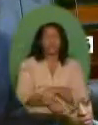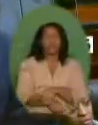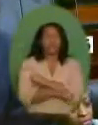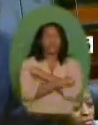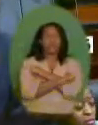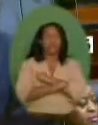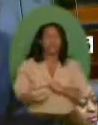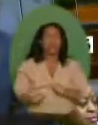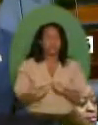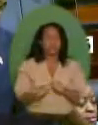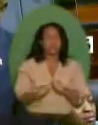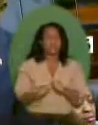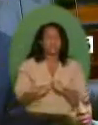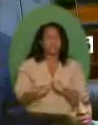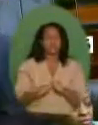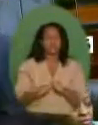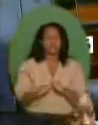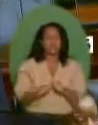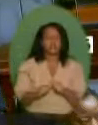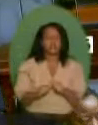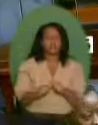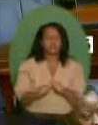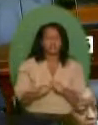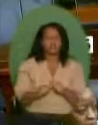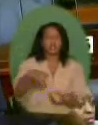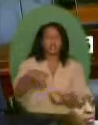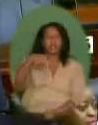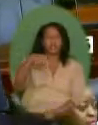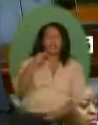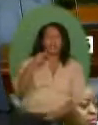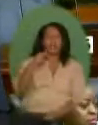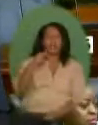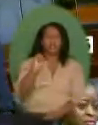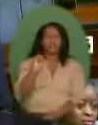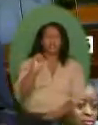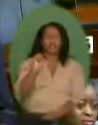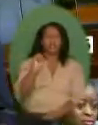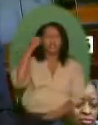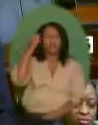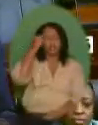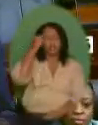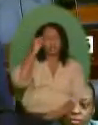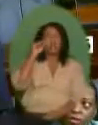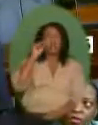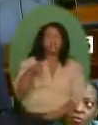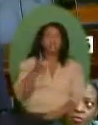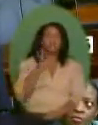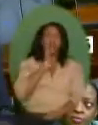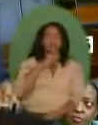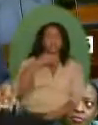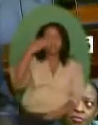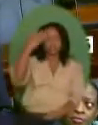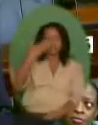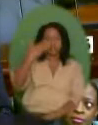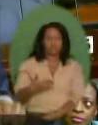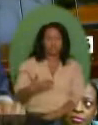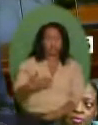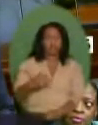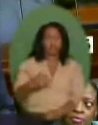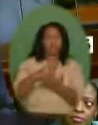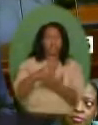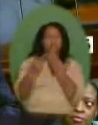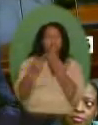Tobago and symbolic of the worst of PNM governance, that this waterfront project was in fact